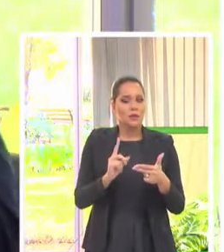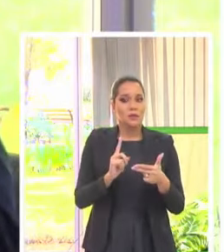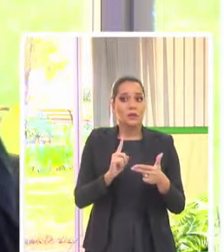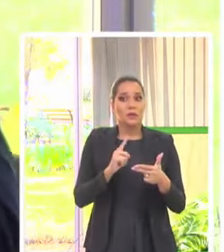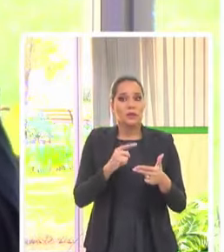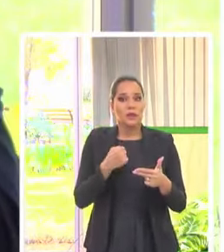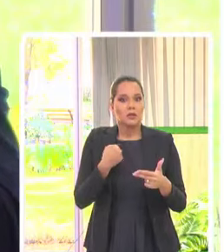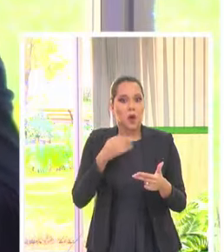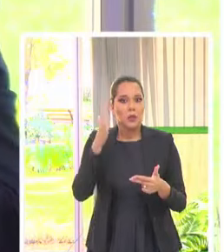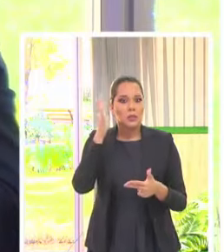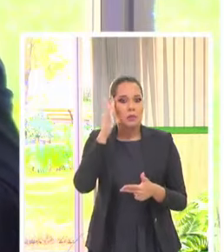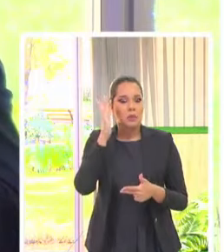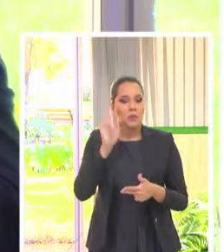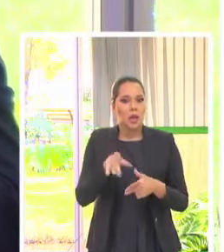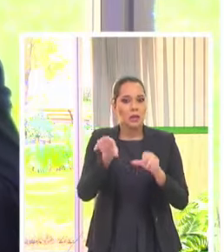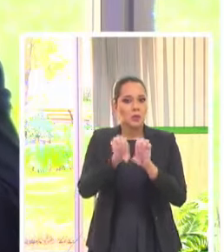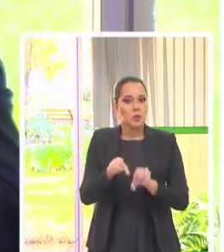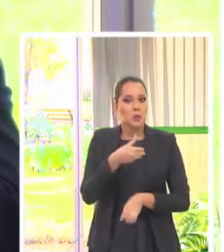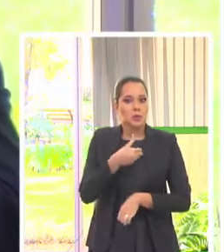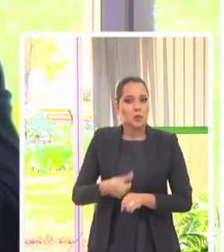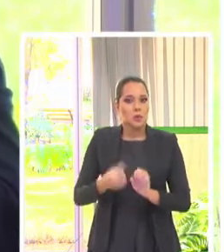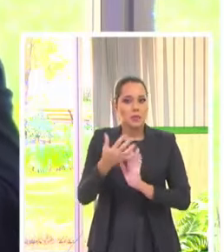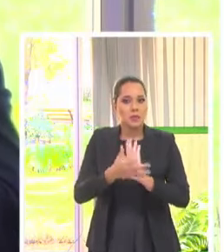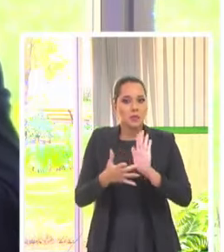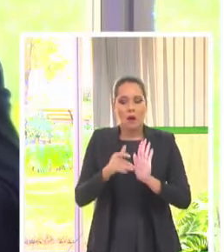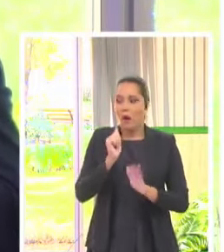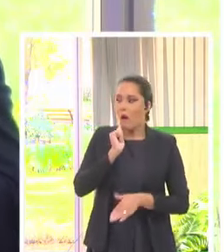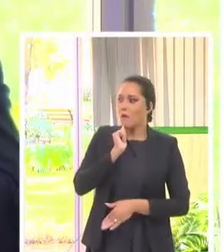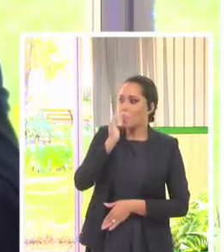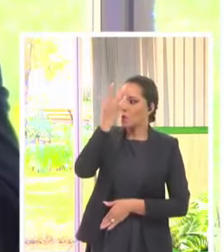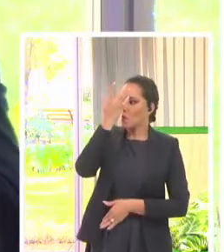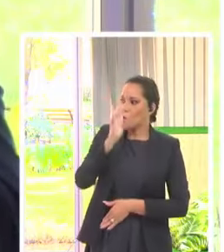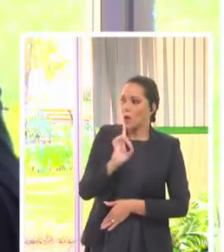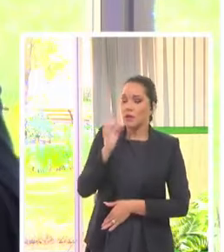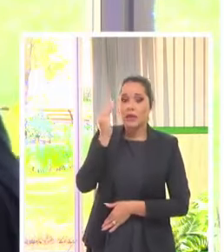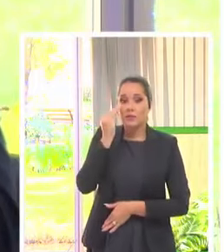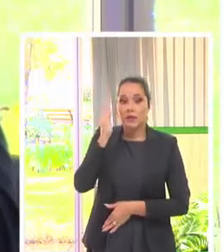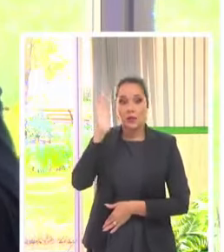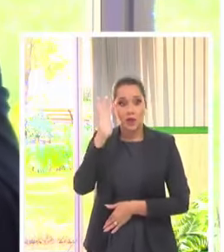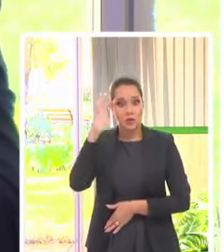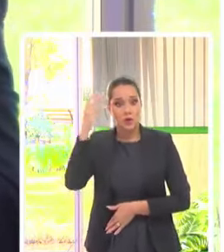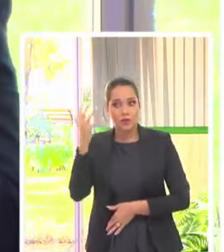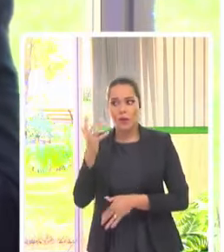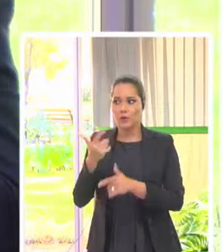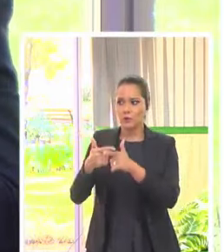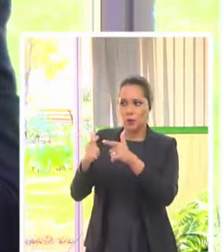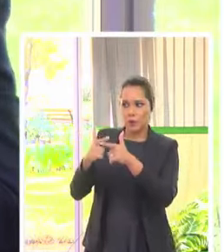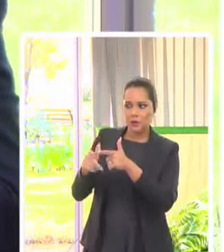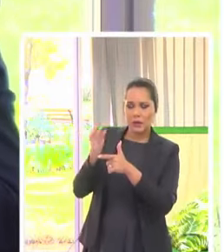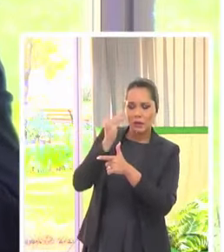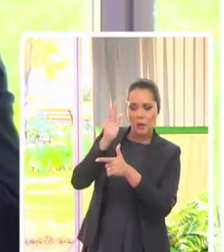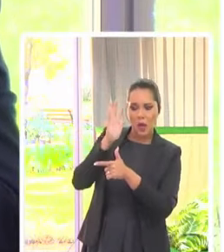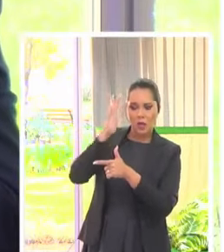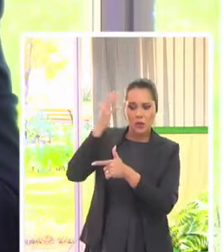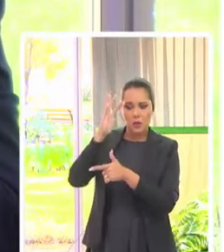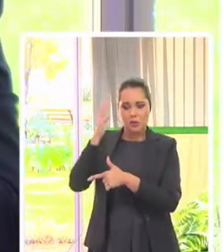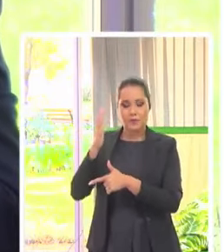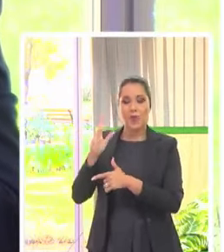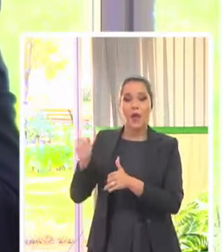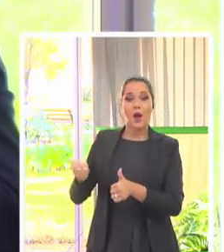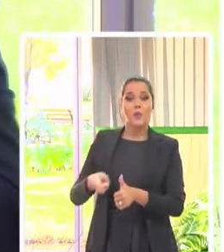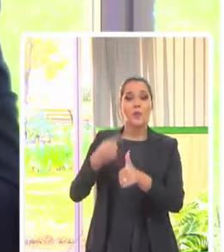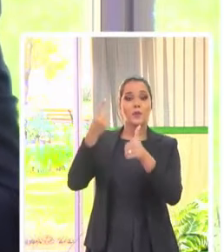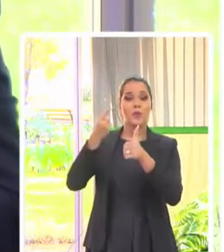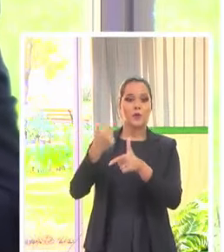DPI. We were trying to solve specific problems. The first problem, and this